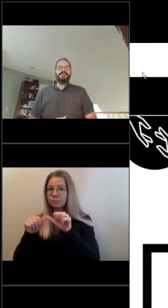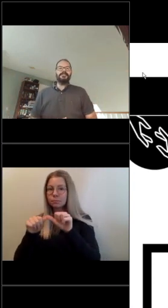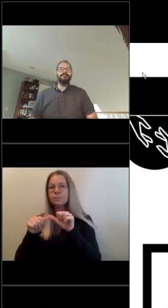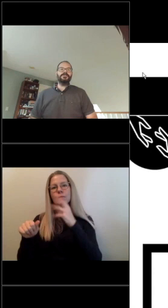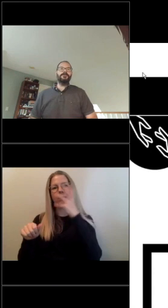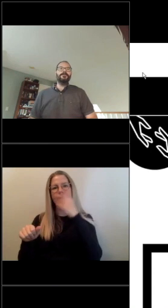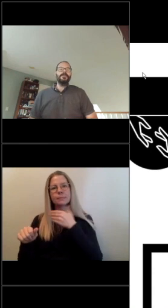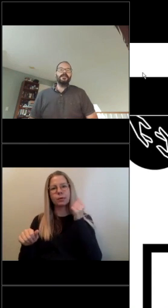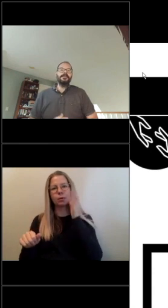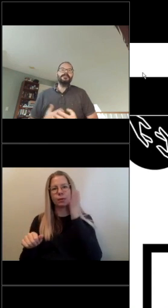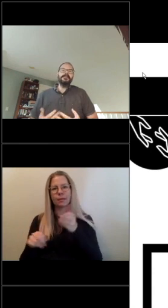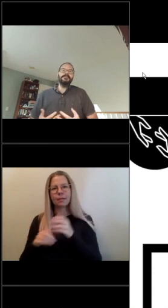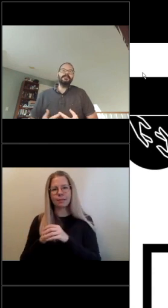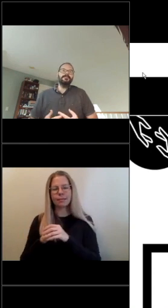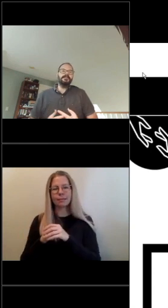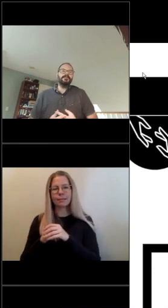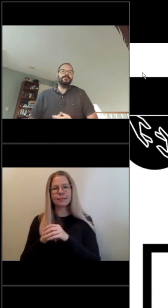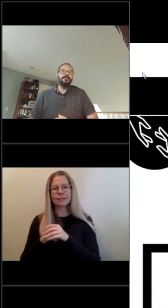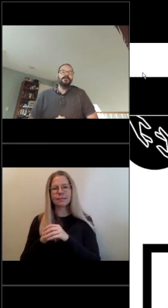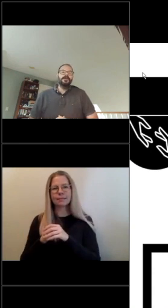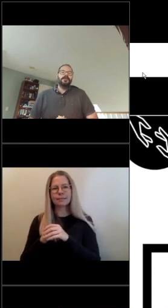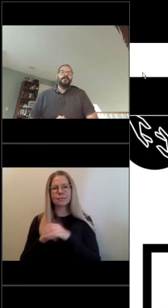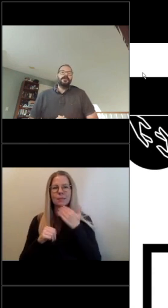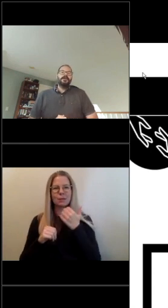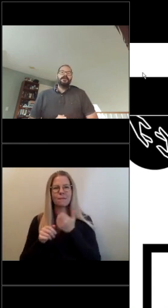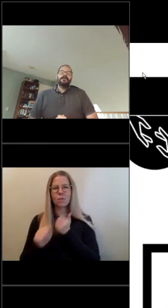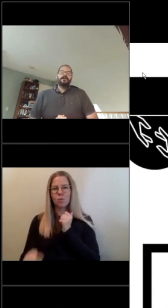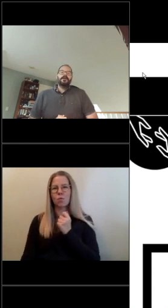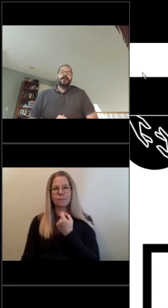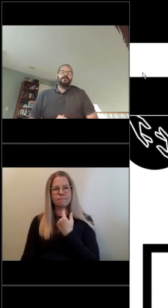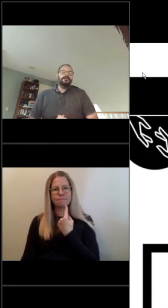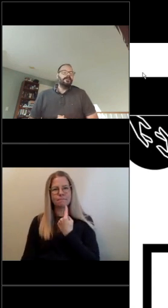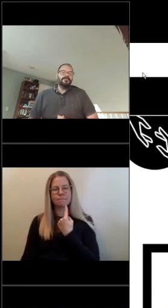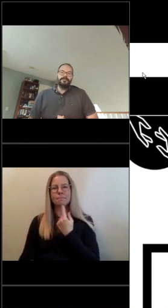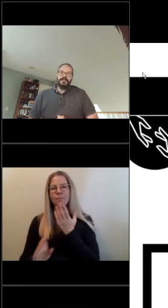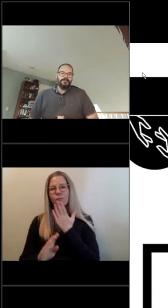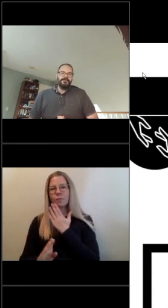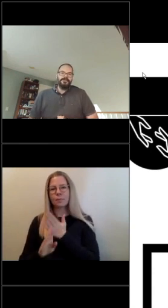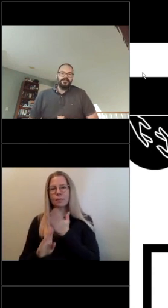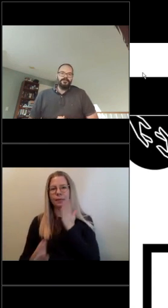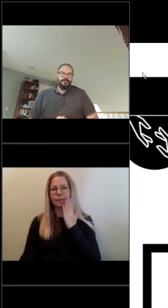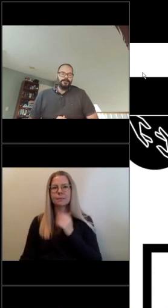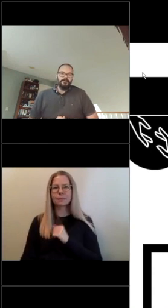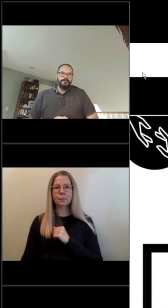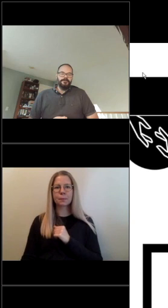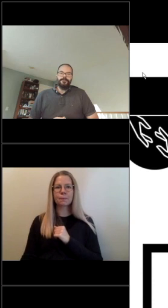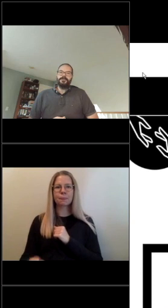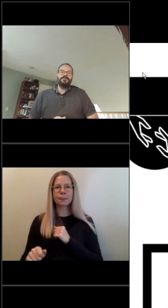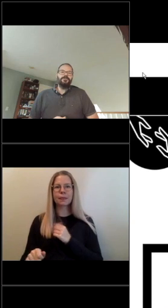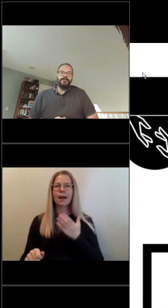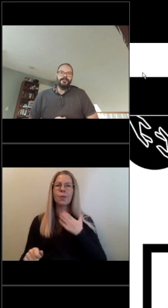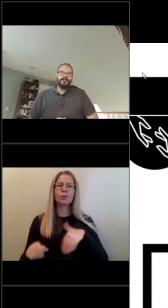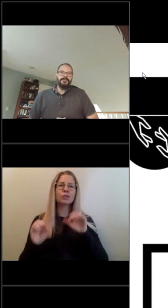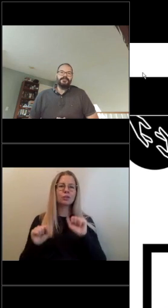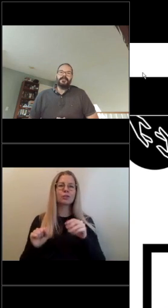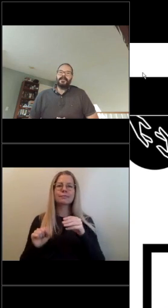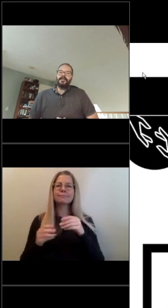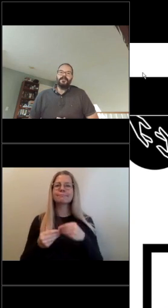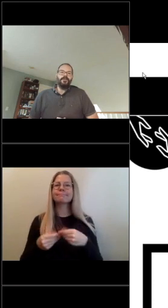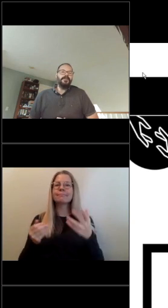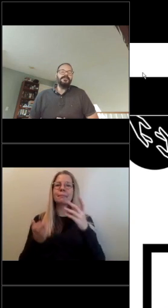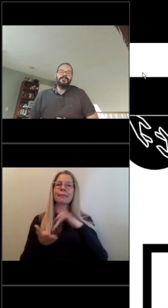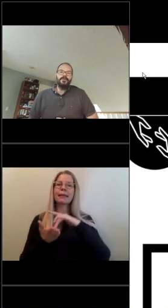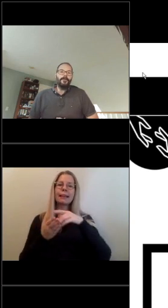better sleep. So these things that I'm telling you, I'd love to be able to just give you a pill. But the truth is